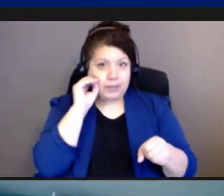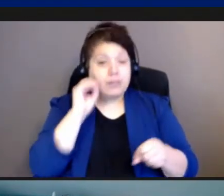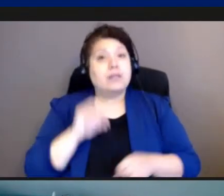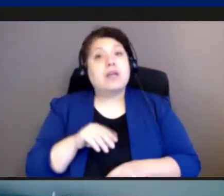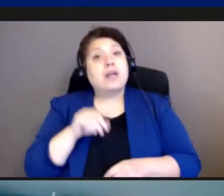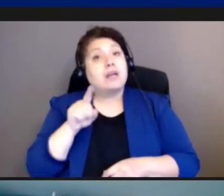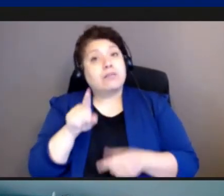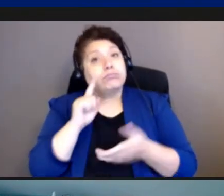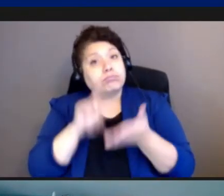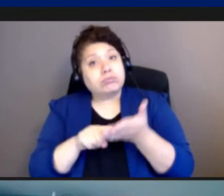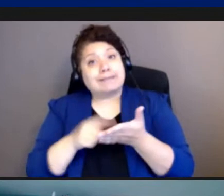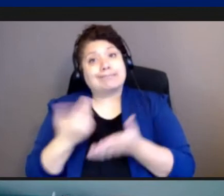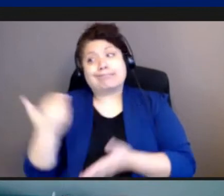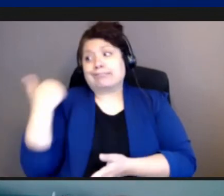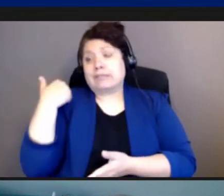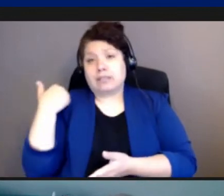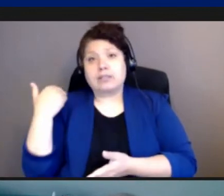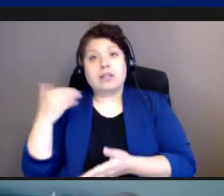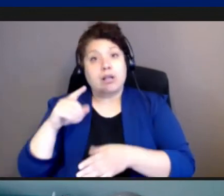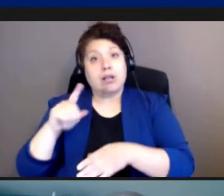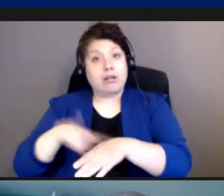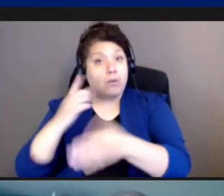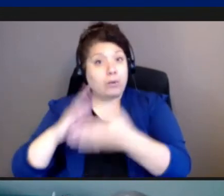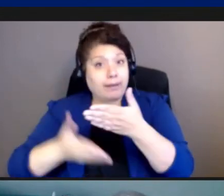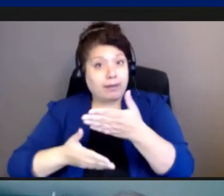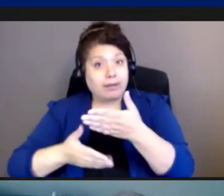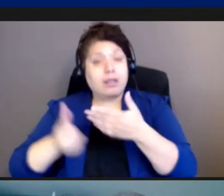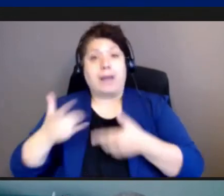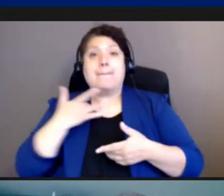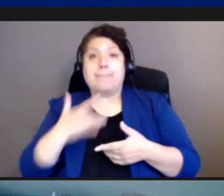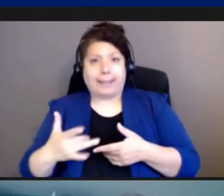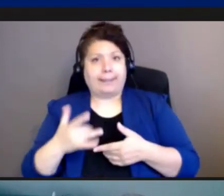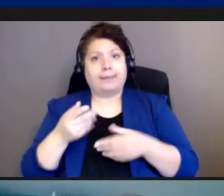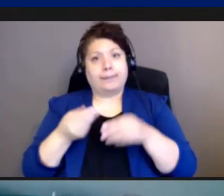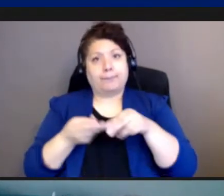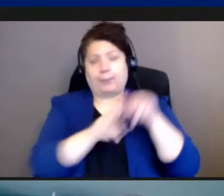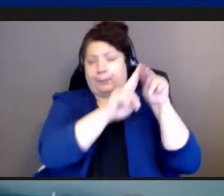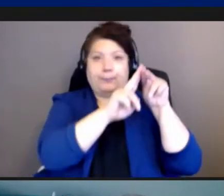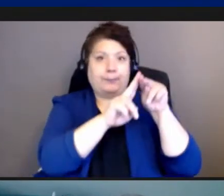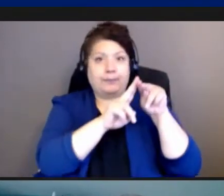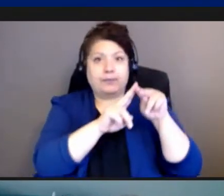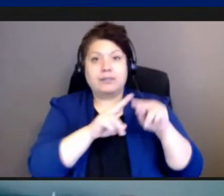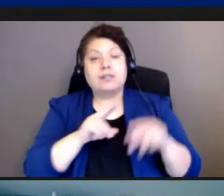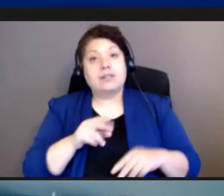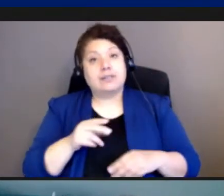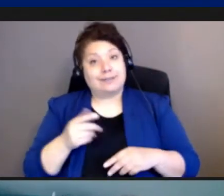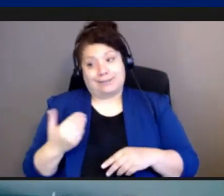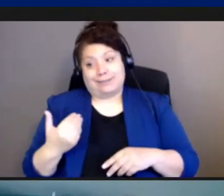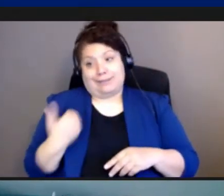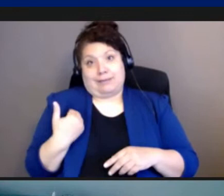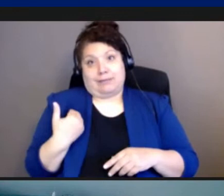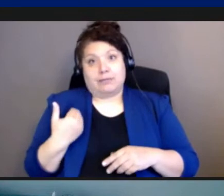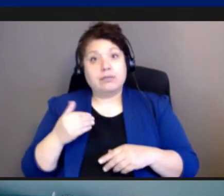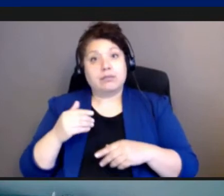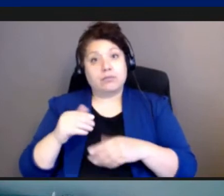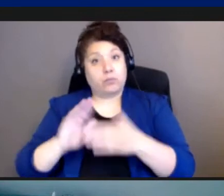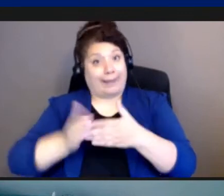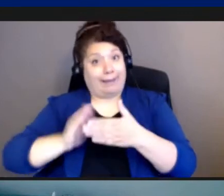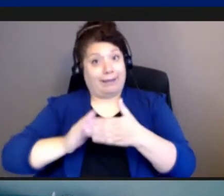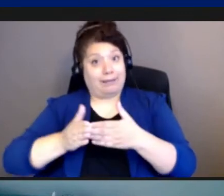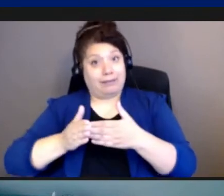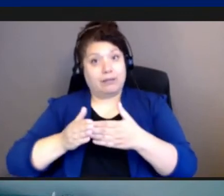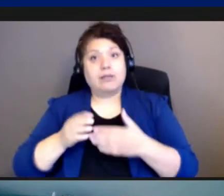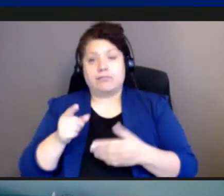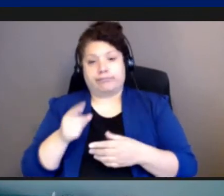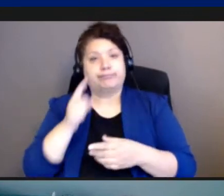weekends where we've had an uptick. And considering where we are now, we just had a record number of cases today,